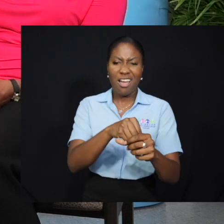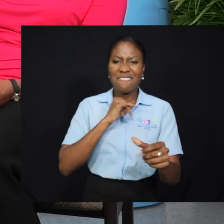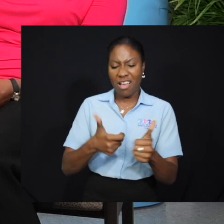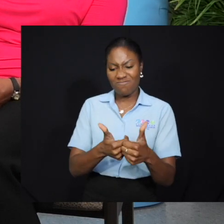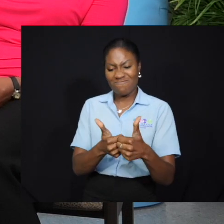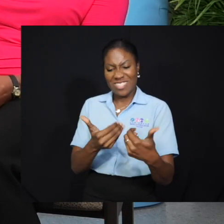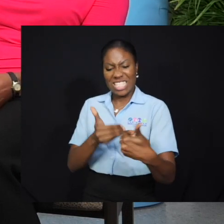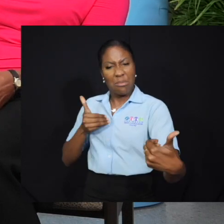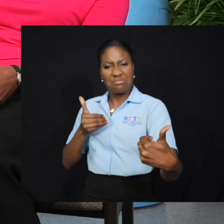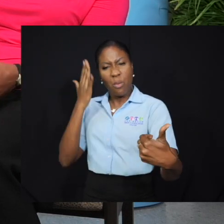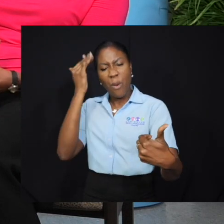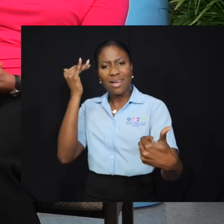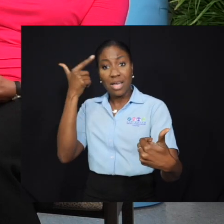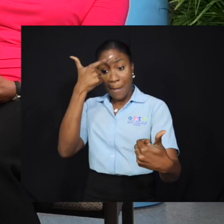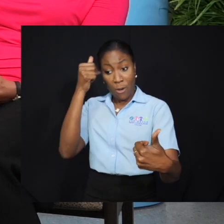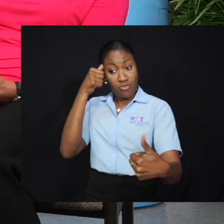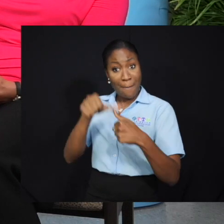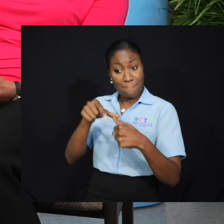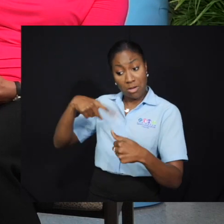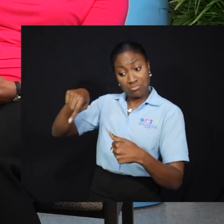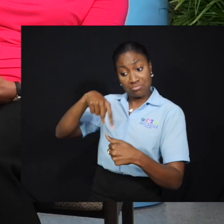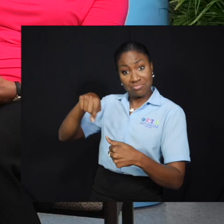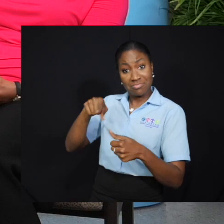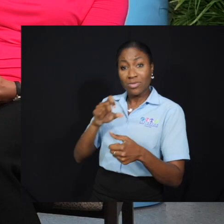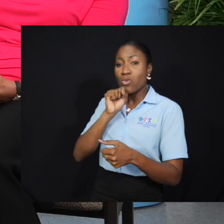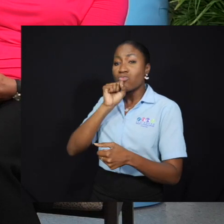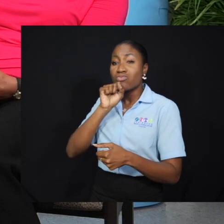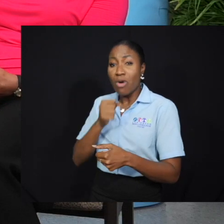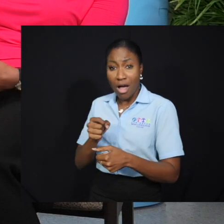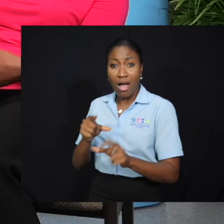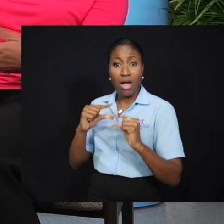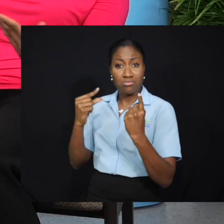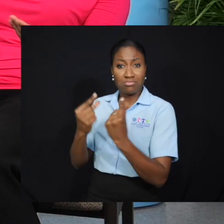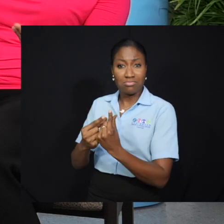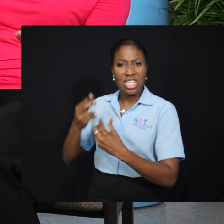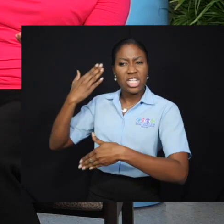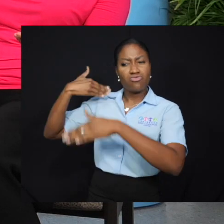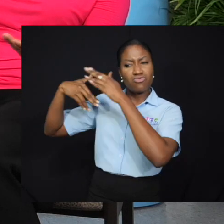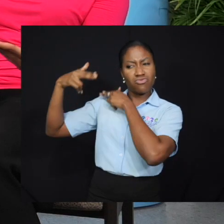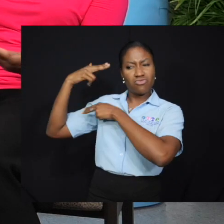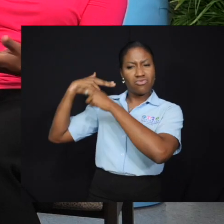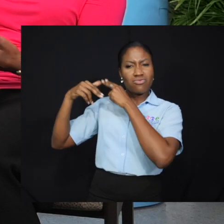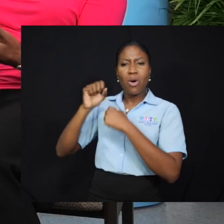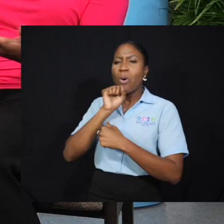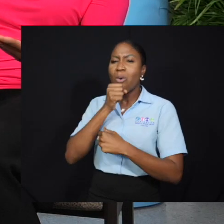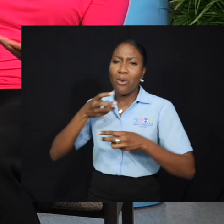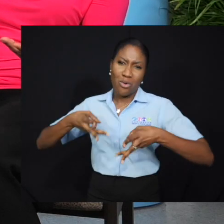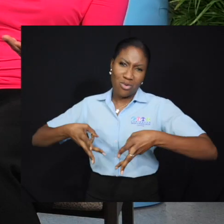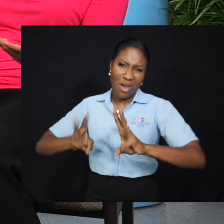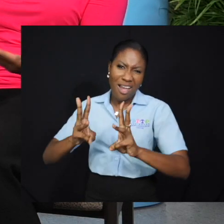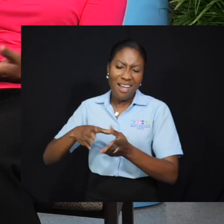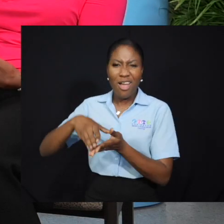remember, they are coming out of an ethos of classical learning,